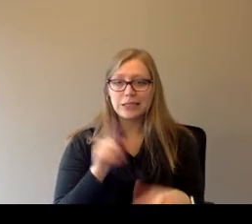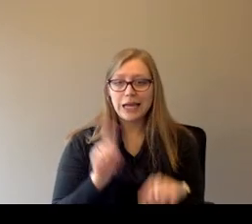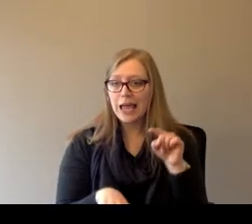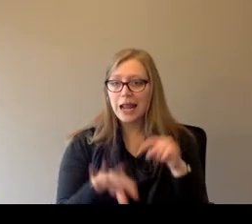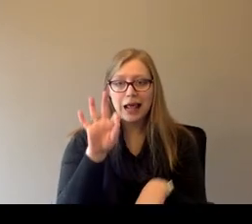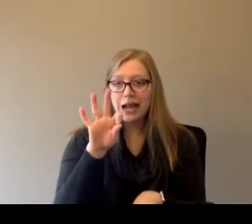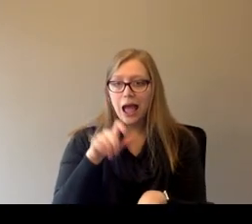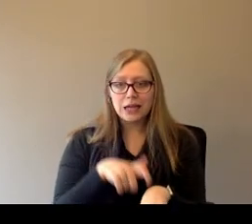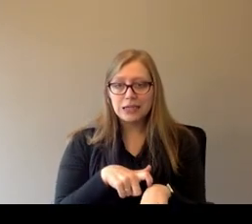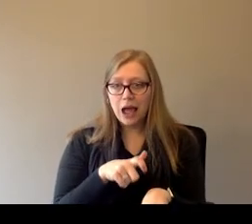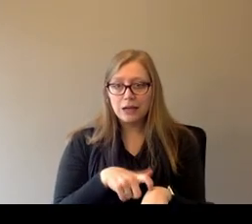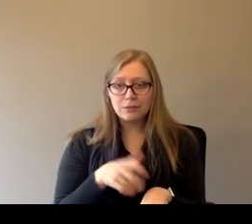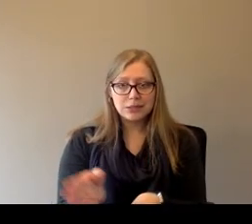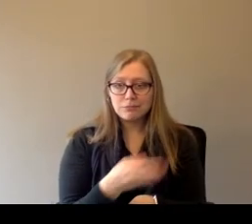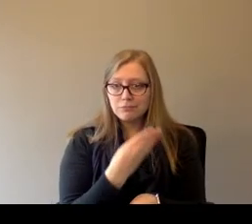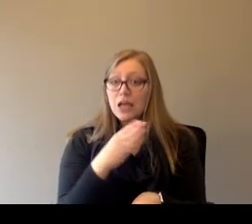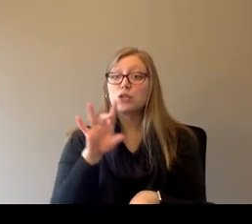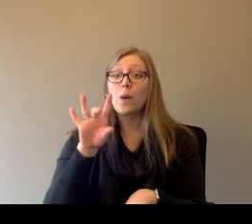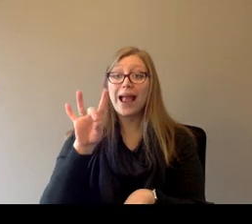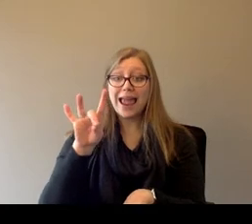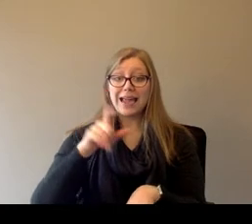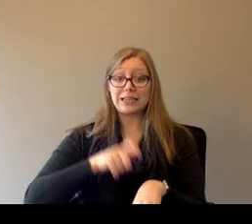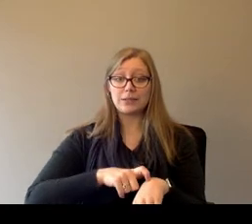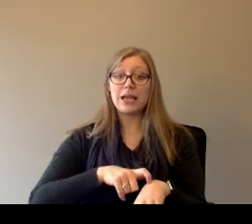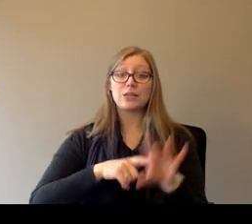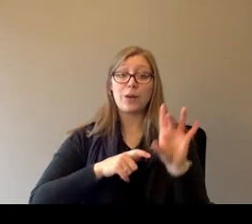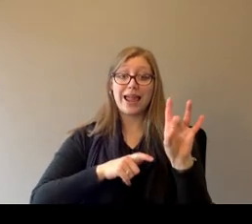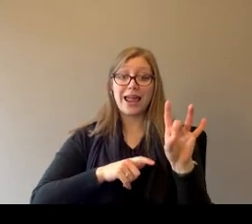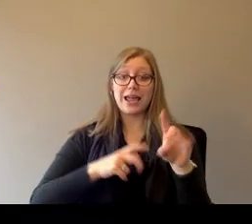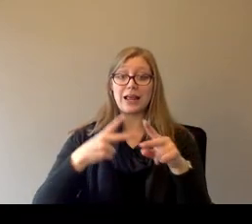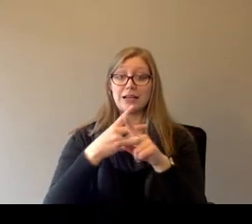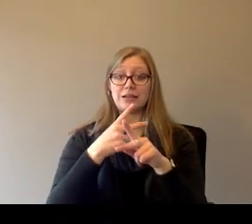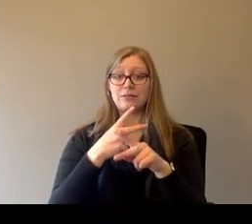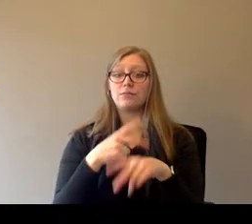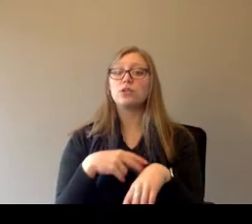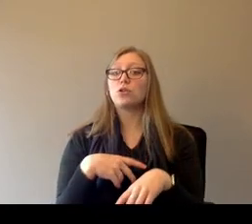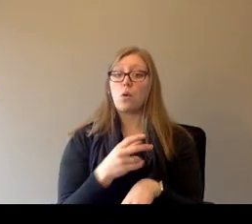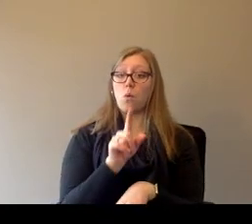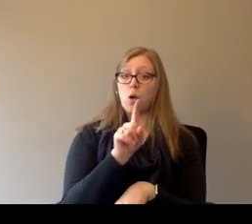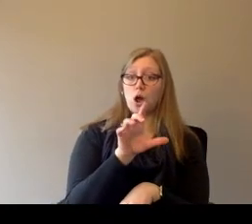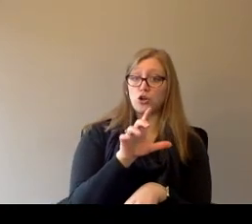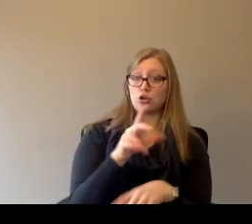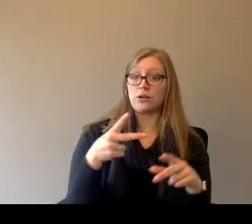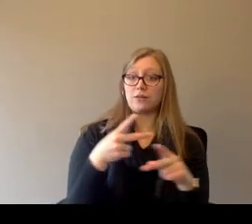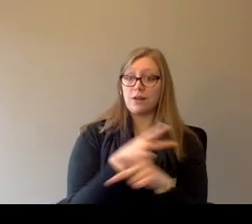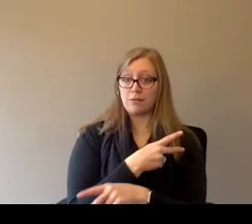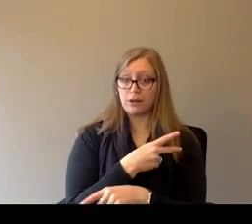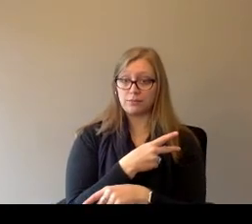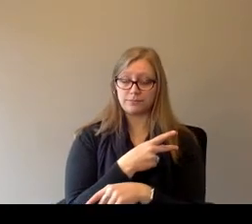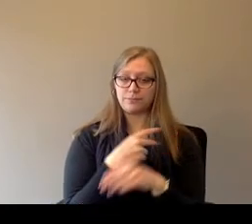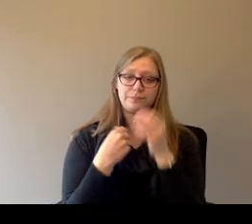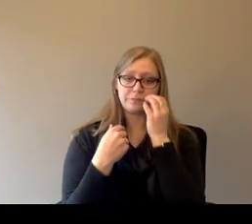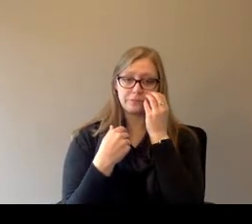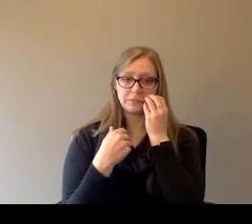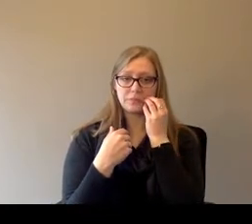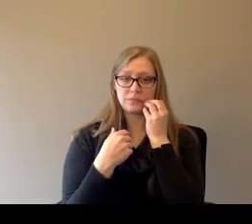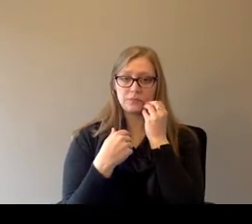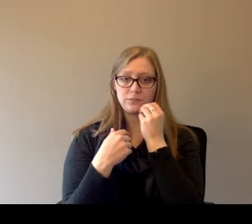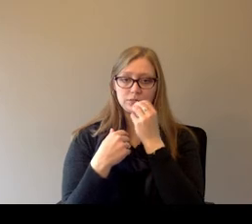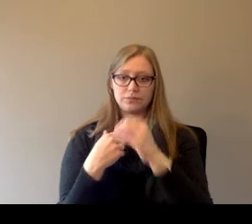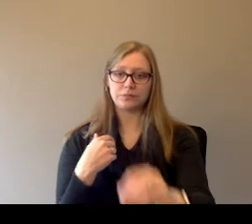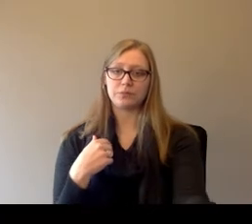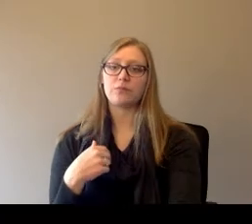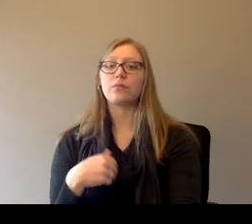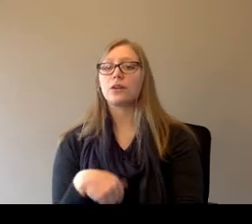So the answer for this would be that we can make 8 of those triangles from that piece of steel.